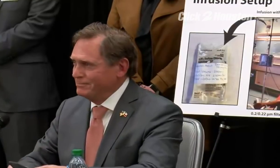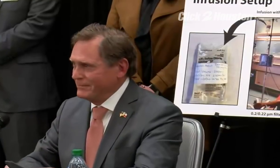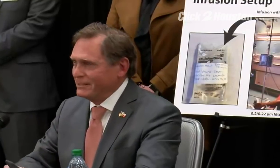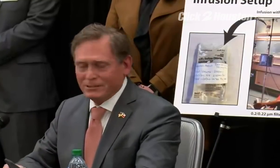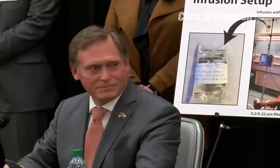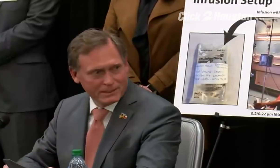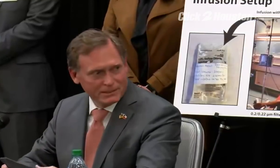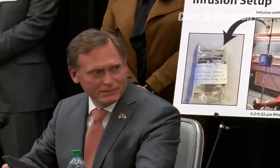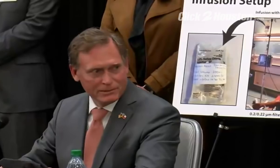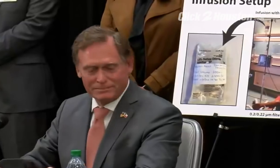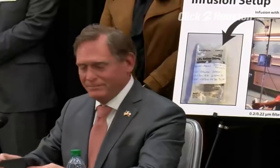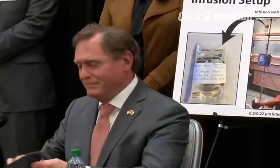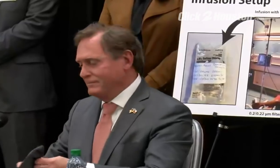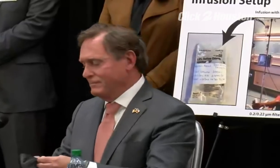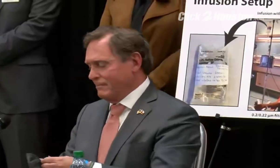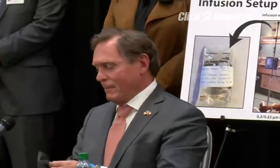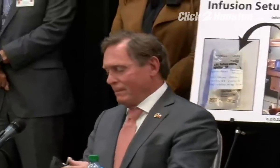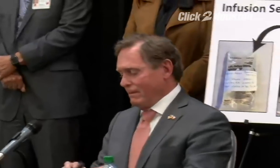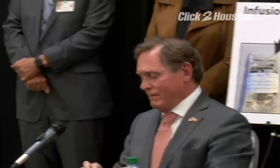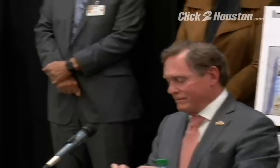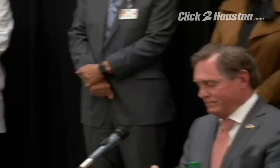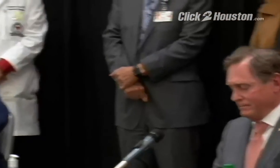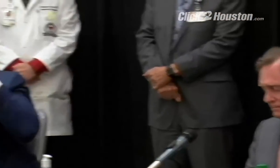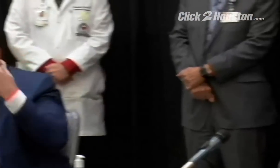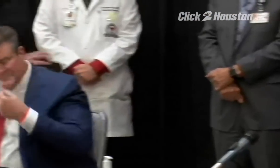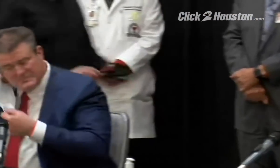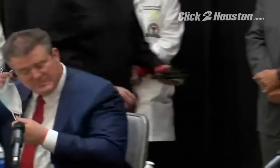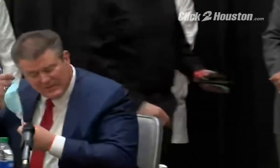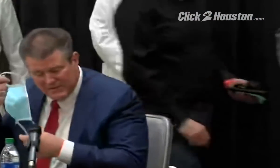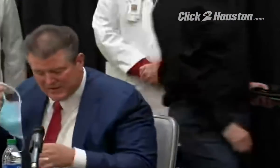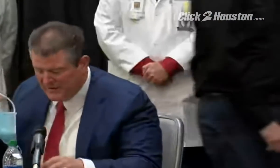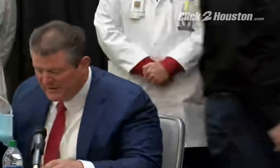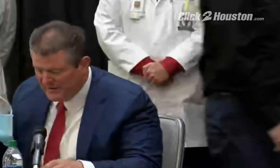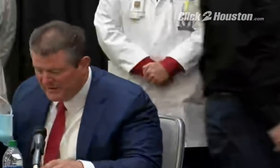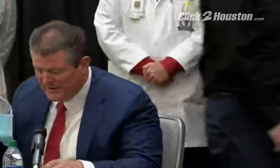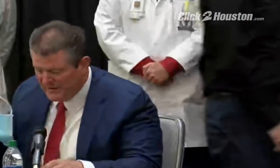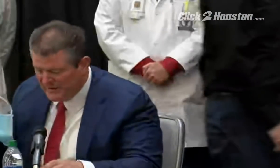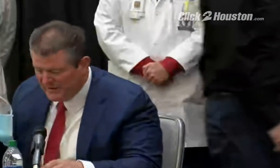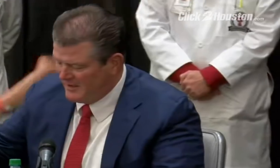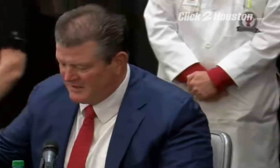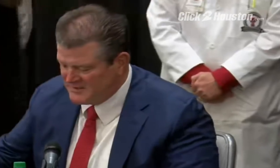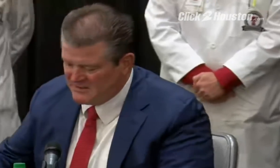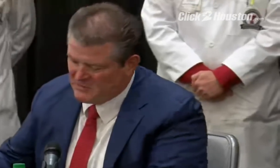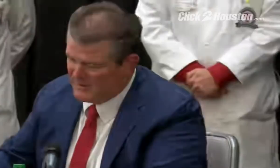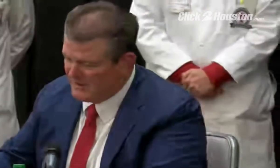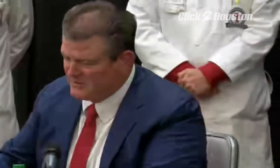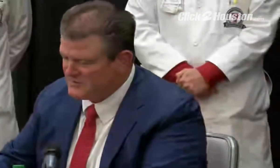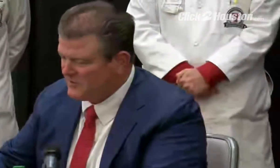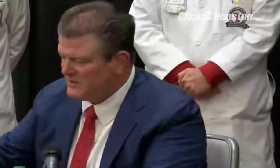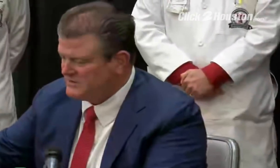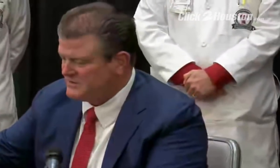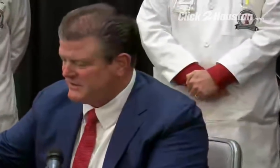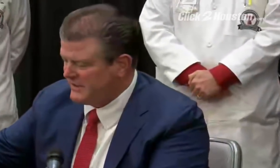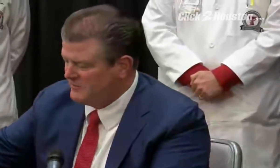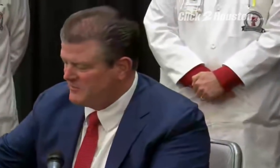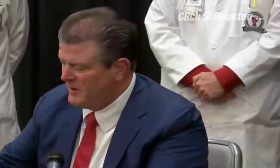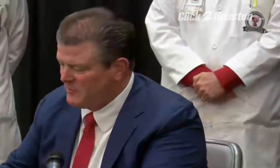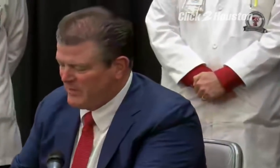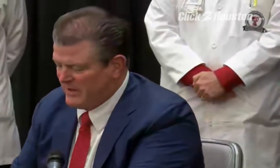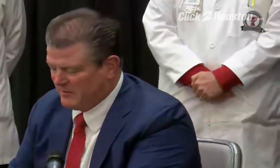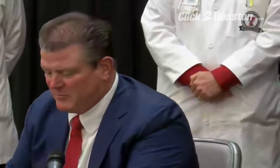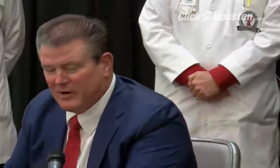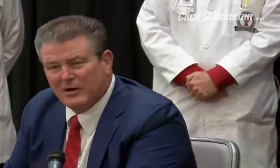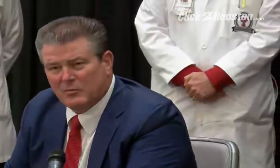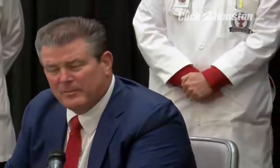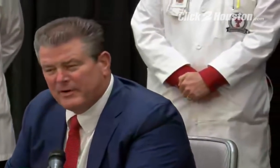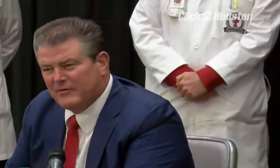So thank you. Thank you, Governor. Sure. Thank you, Dr. Chancellor. Thank you, Governor. Listening to what Dr. Zarwas just said, I'm